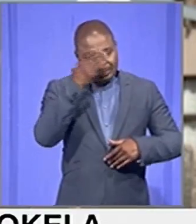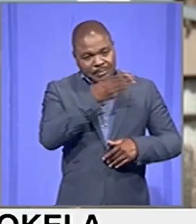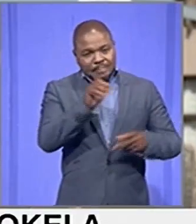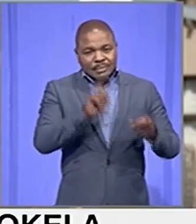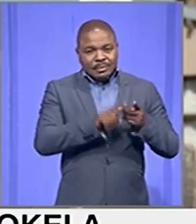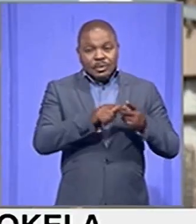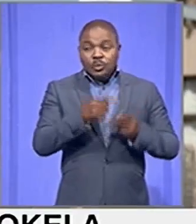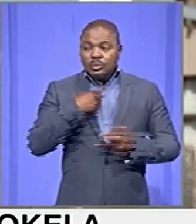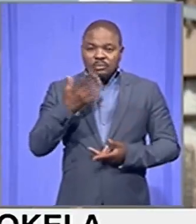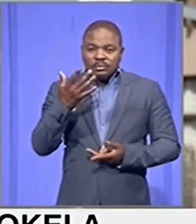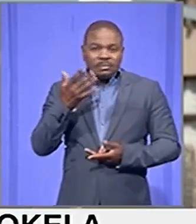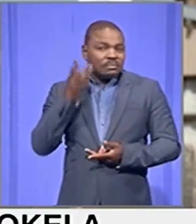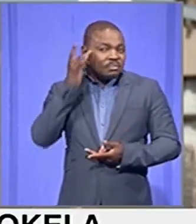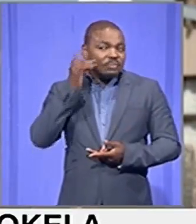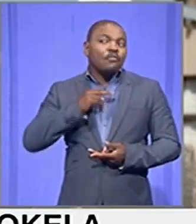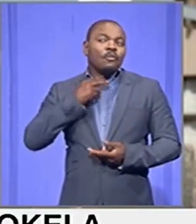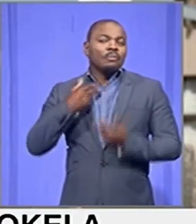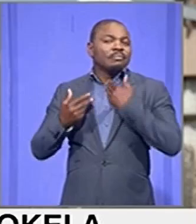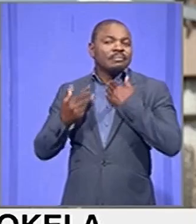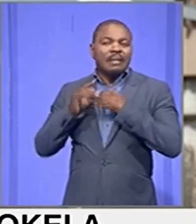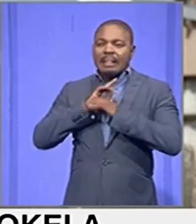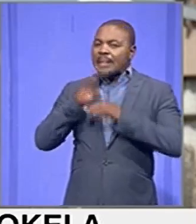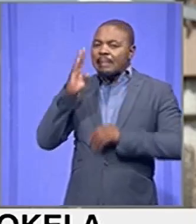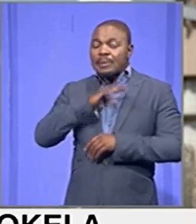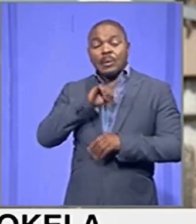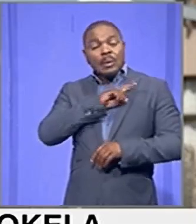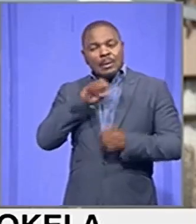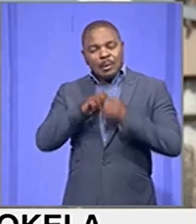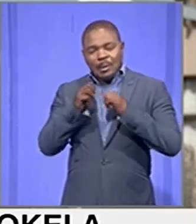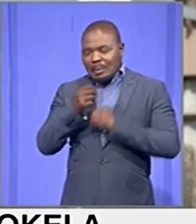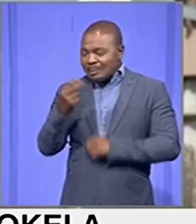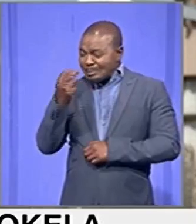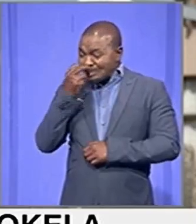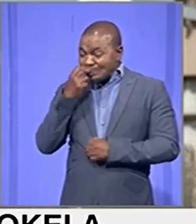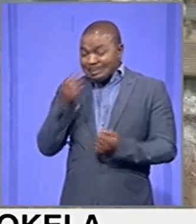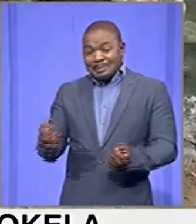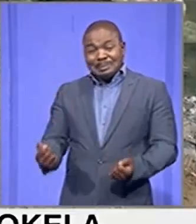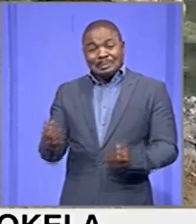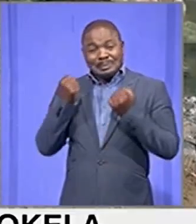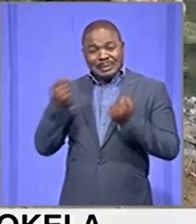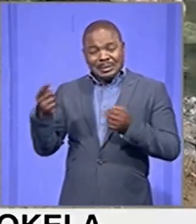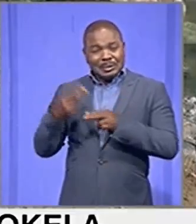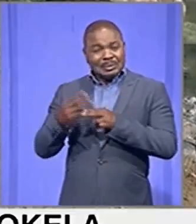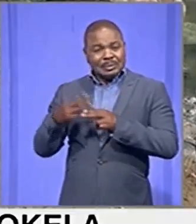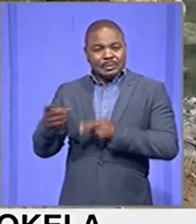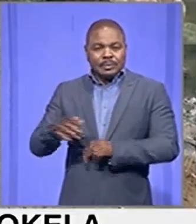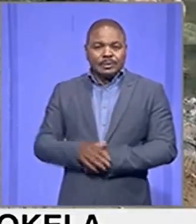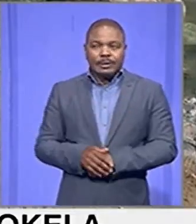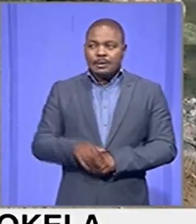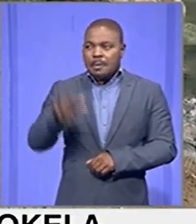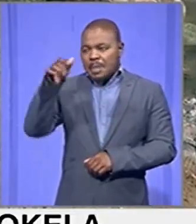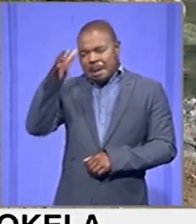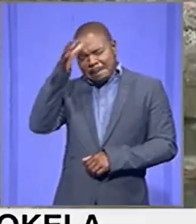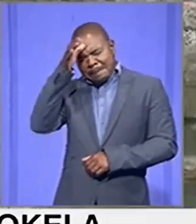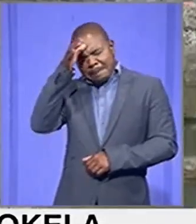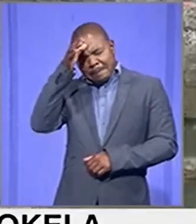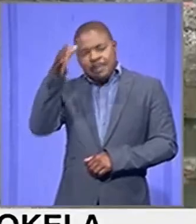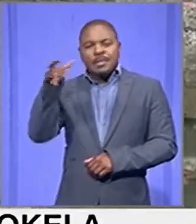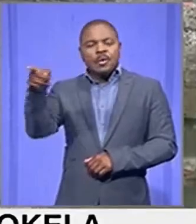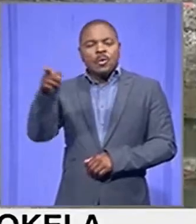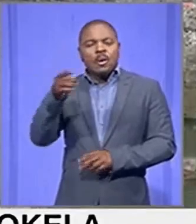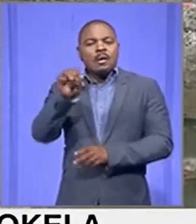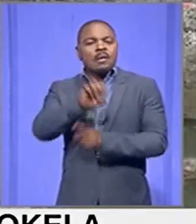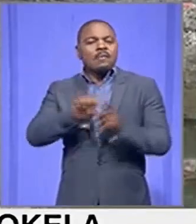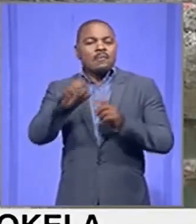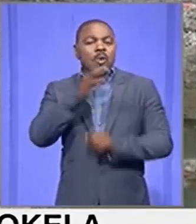le voice ka gore ga e tlhole e le clear ka lebakeng la monkgo ono o wa drain. Setsebi ho tsa tikoloho se re baahi ba